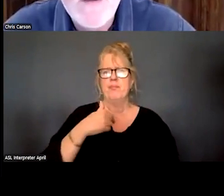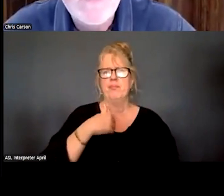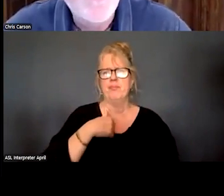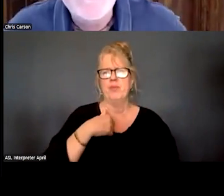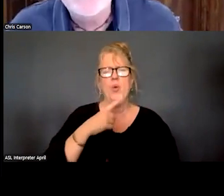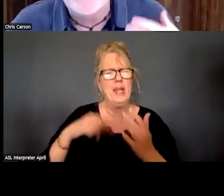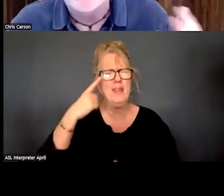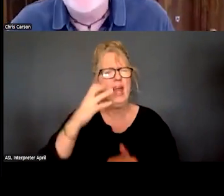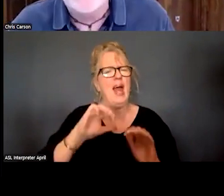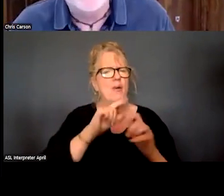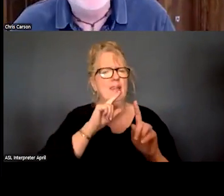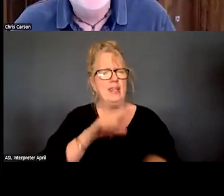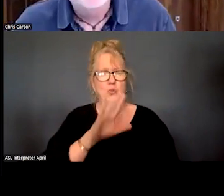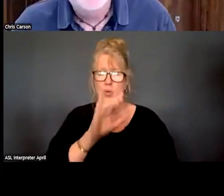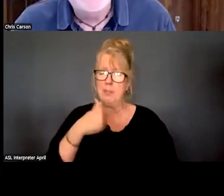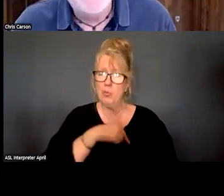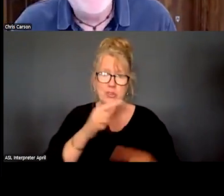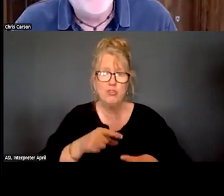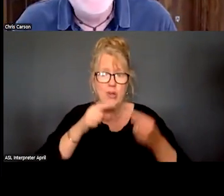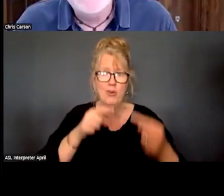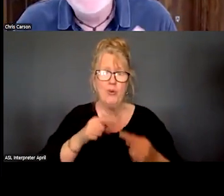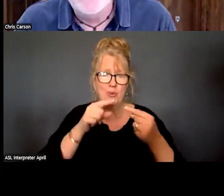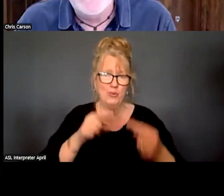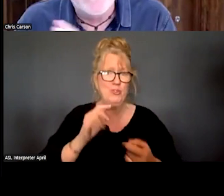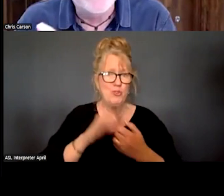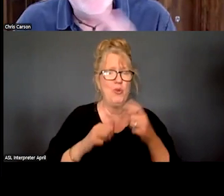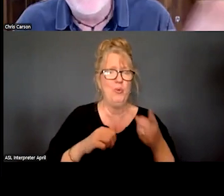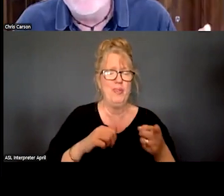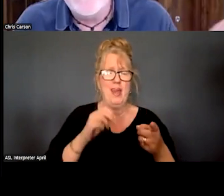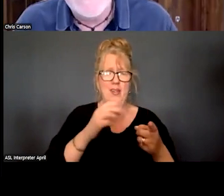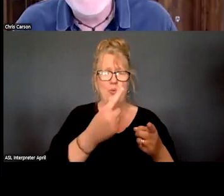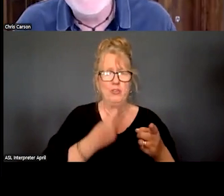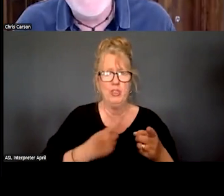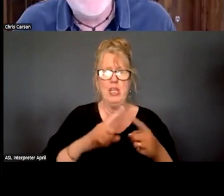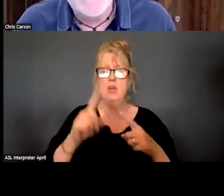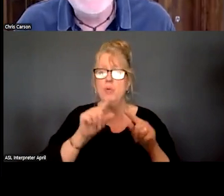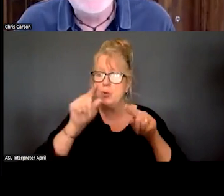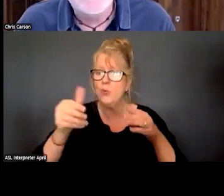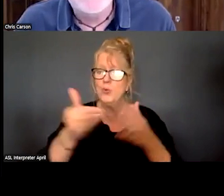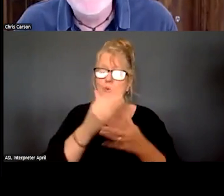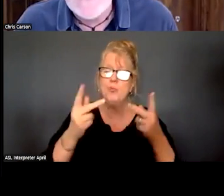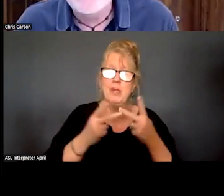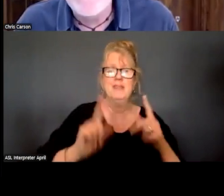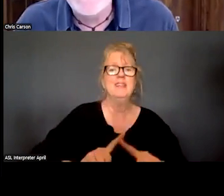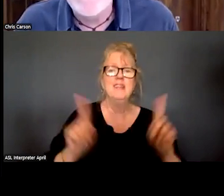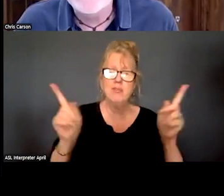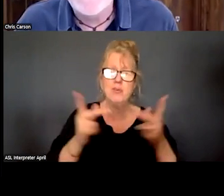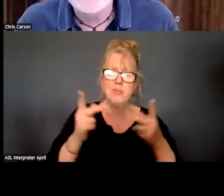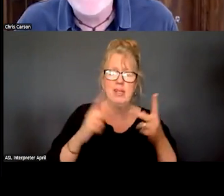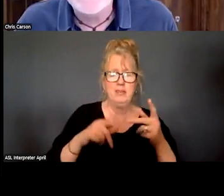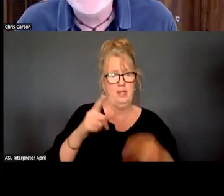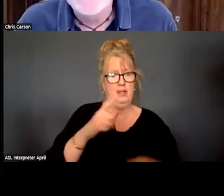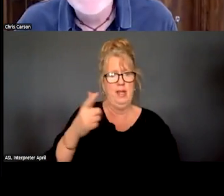that question, so we struggle with that. As we go to new places and different places, the staffing becomes